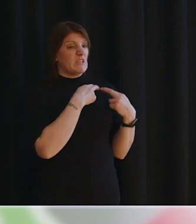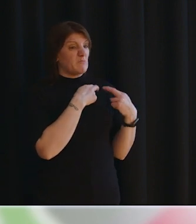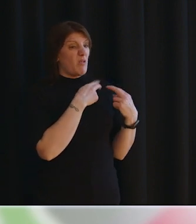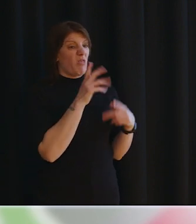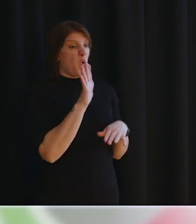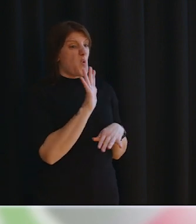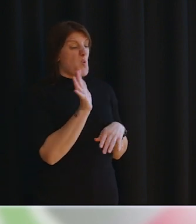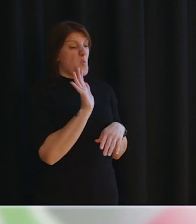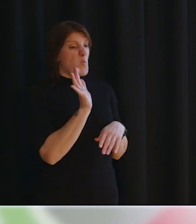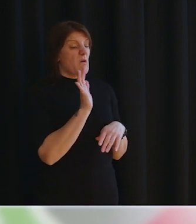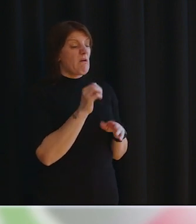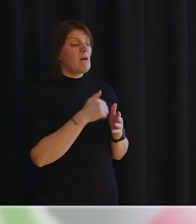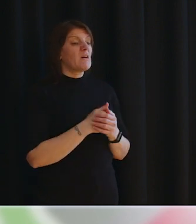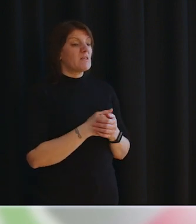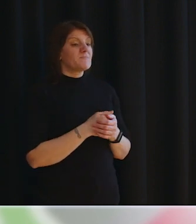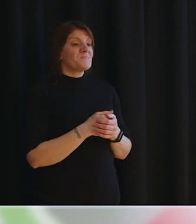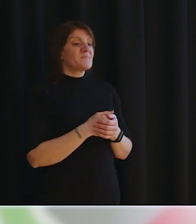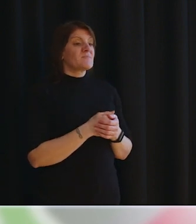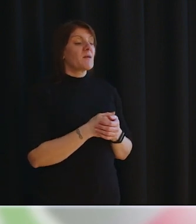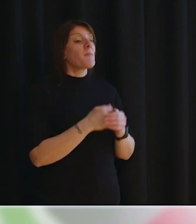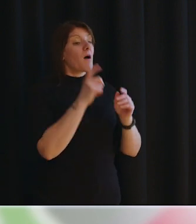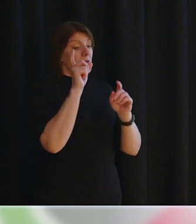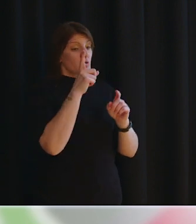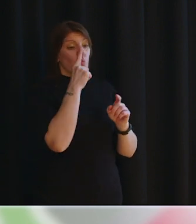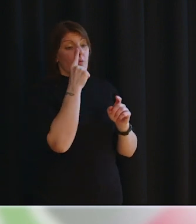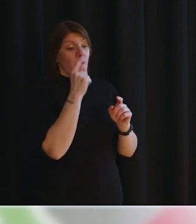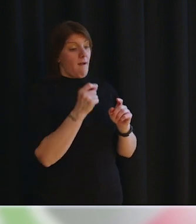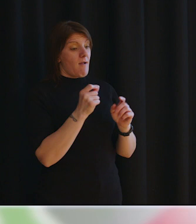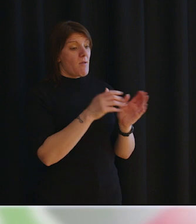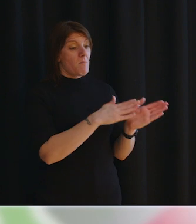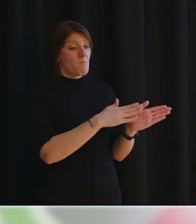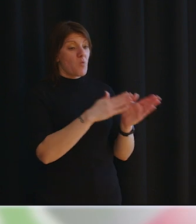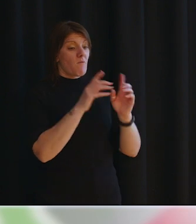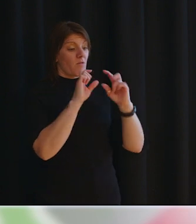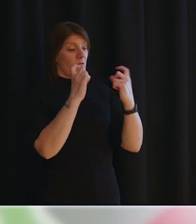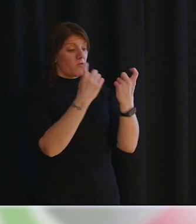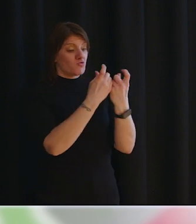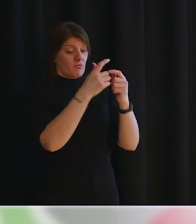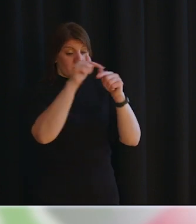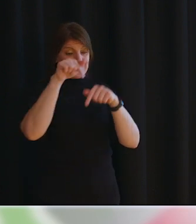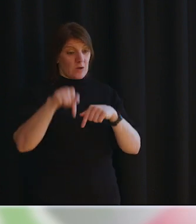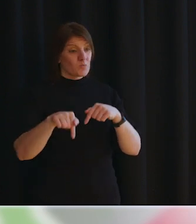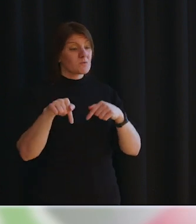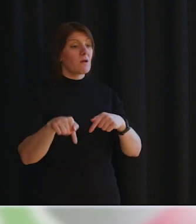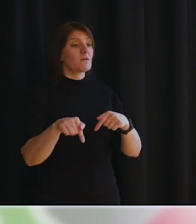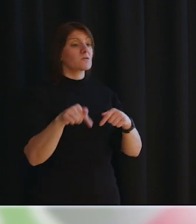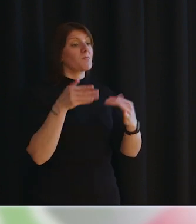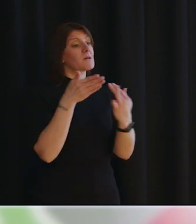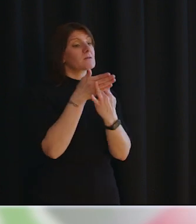lift for an individual. However, it is reasonable to move the classroom to make it more accessible.